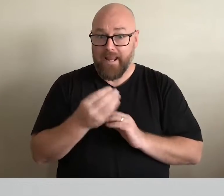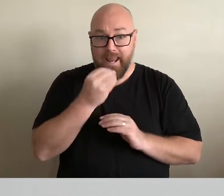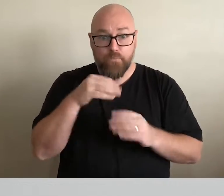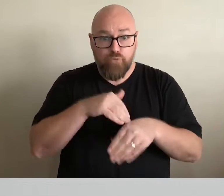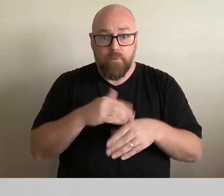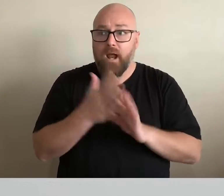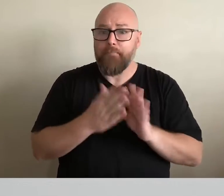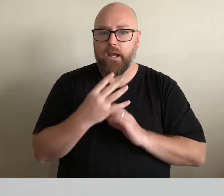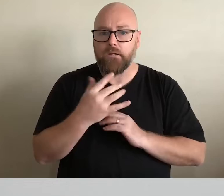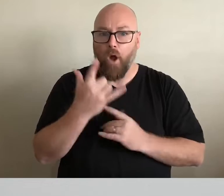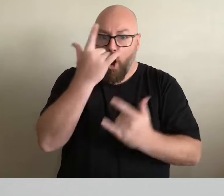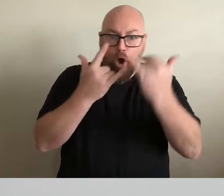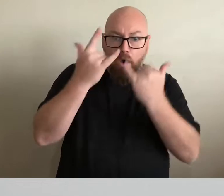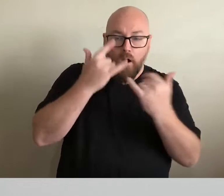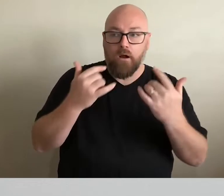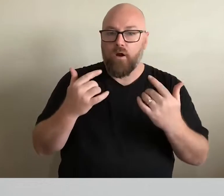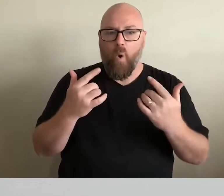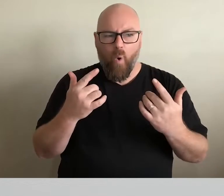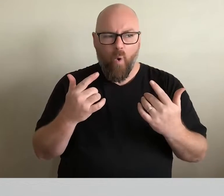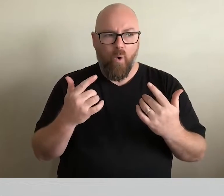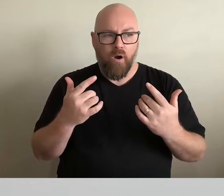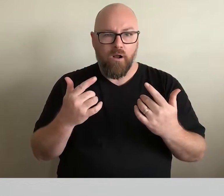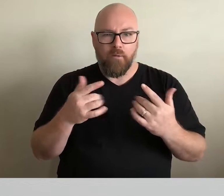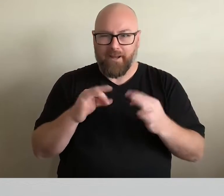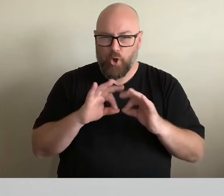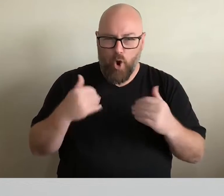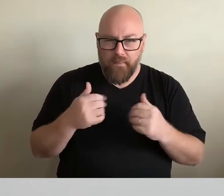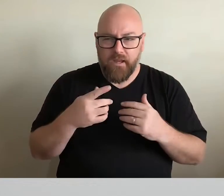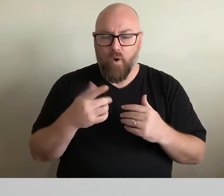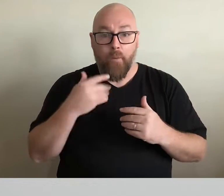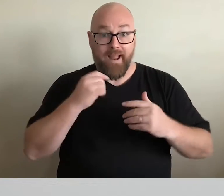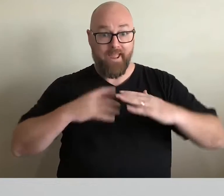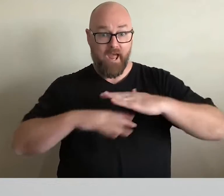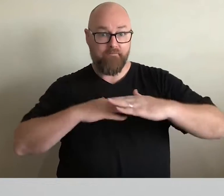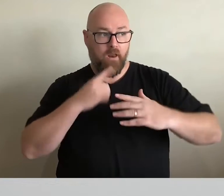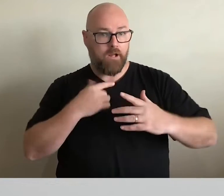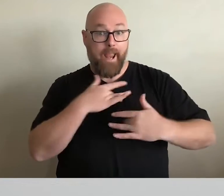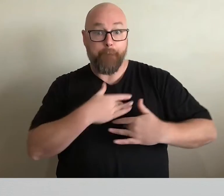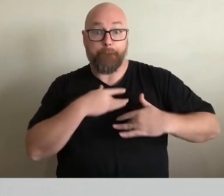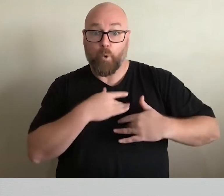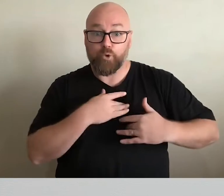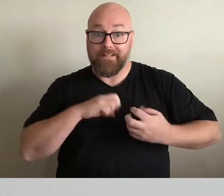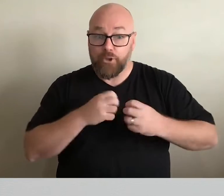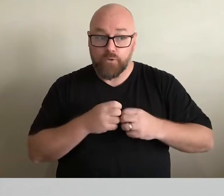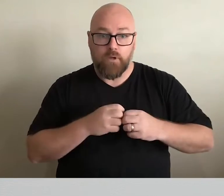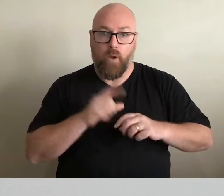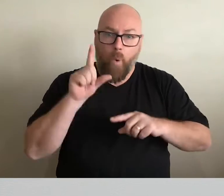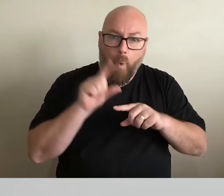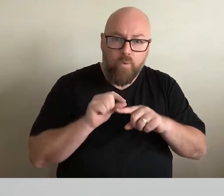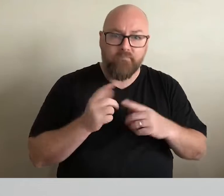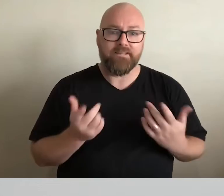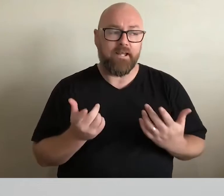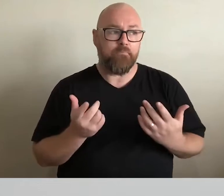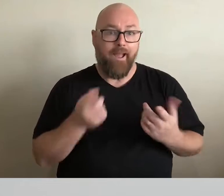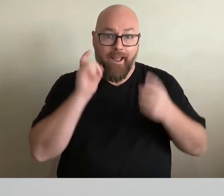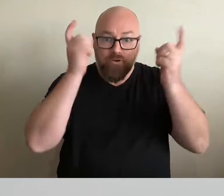attention. They may be a coping mechanism for underlying emotional issues, including low self-esteem,